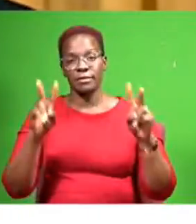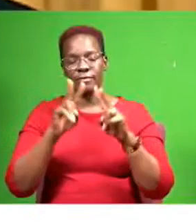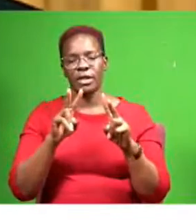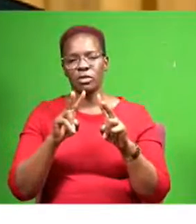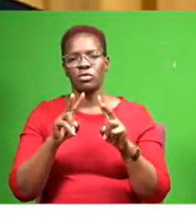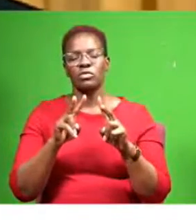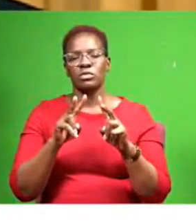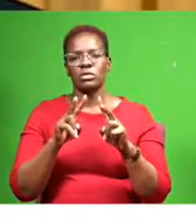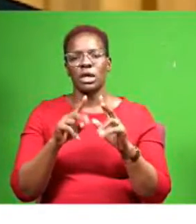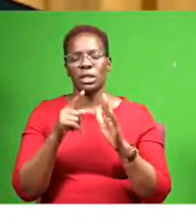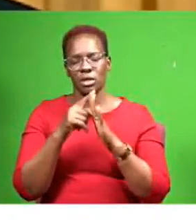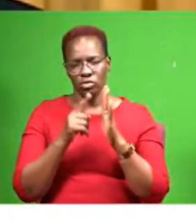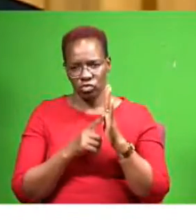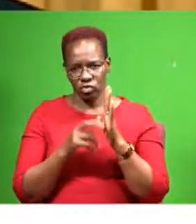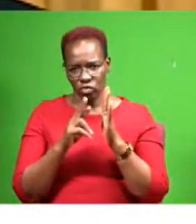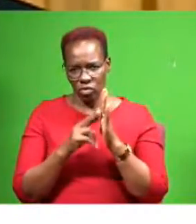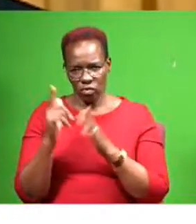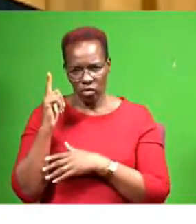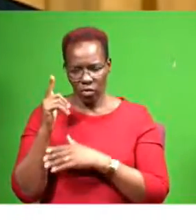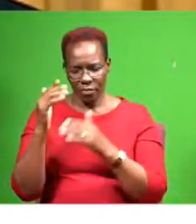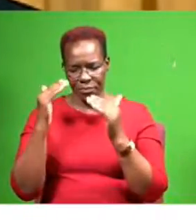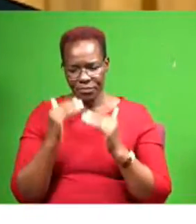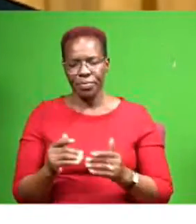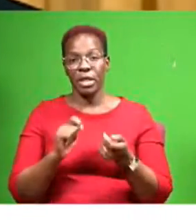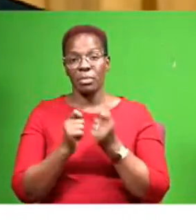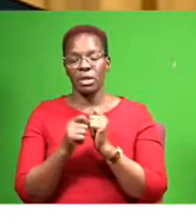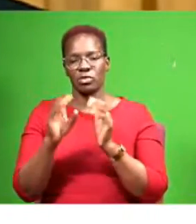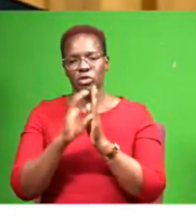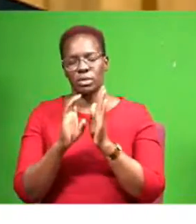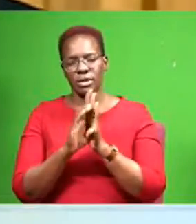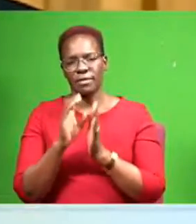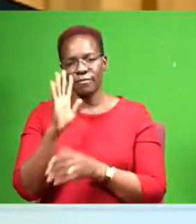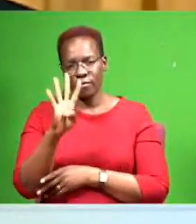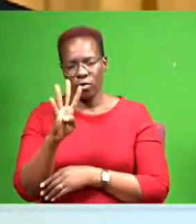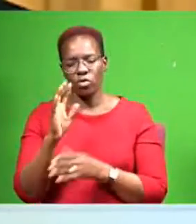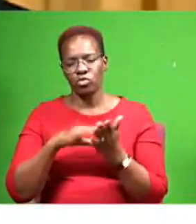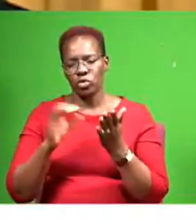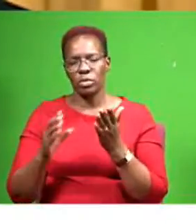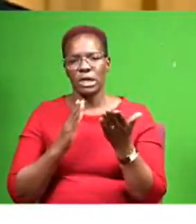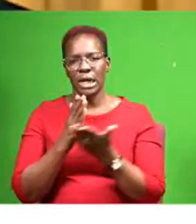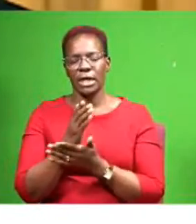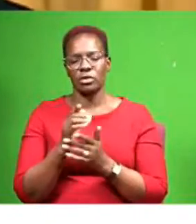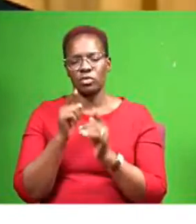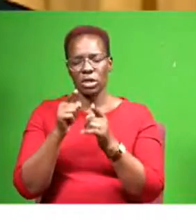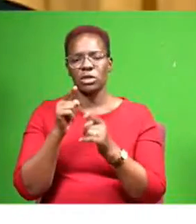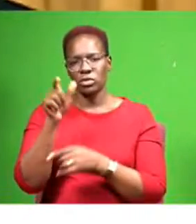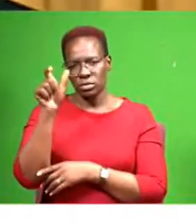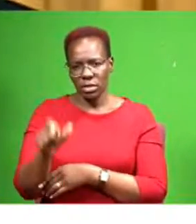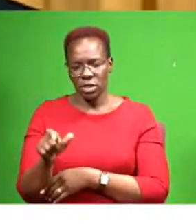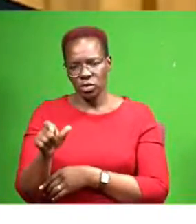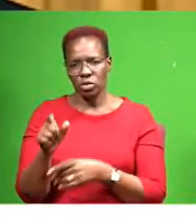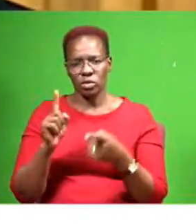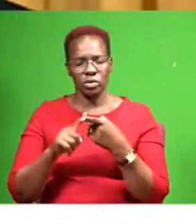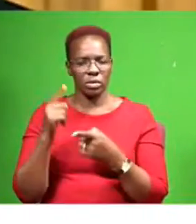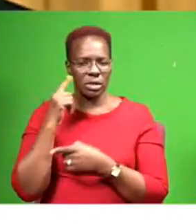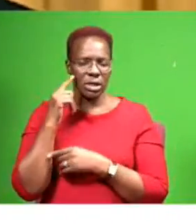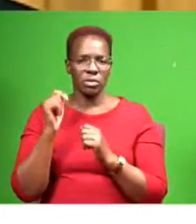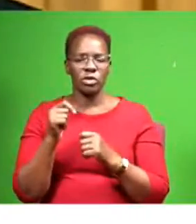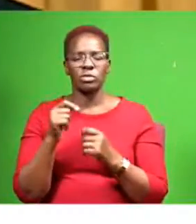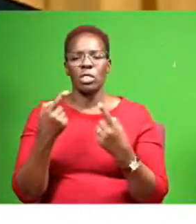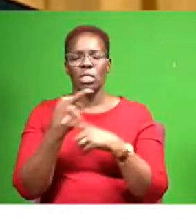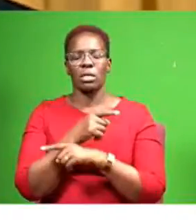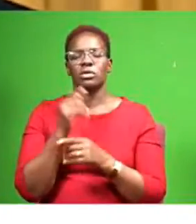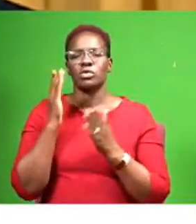law. Another example, an amendment of Chapter 4 to abolish the right of an accused person to a hearing would be contrary to human